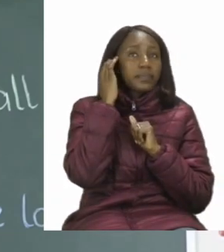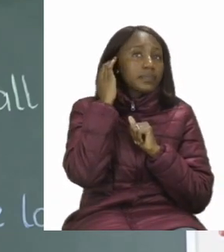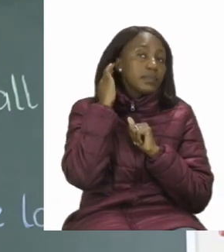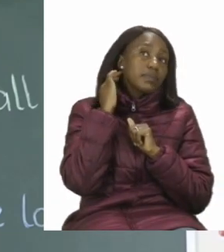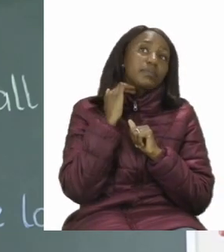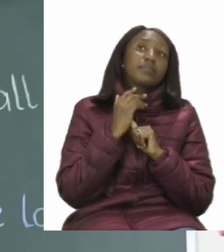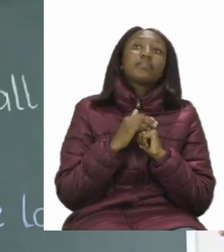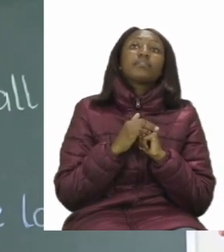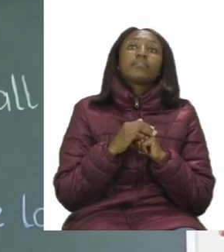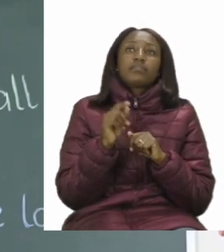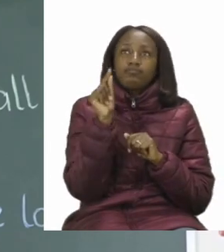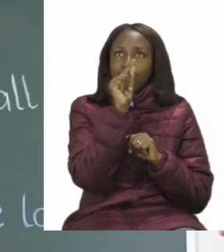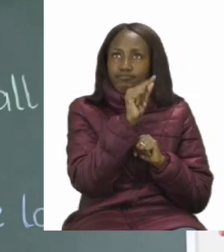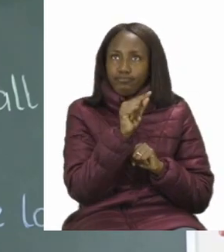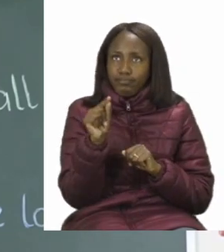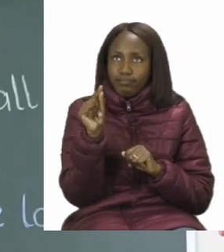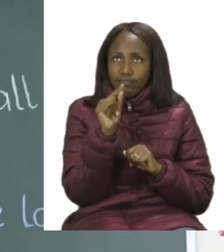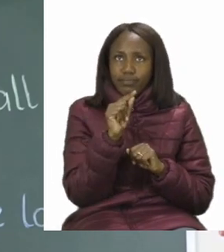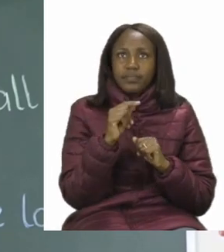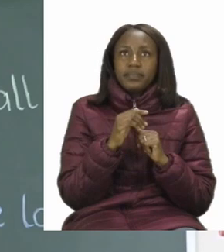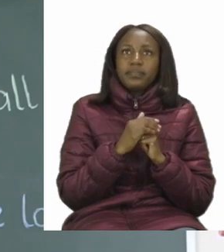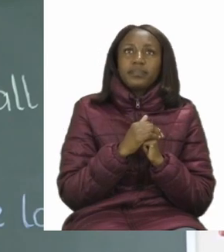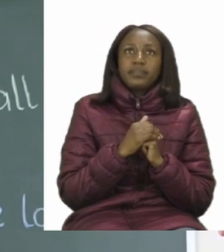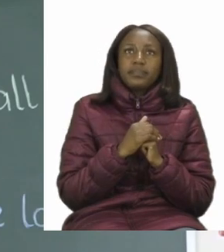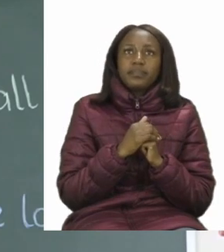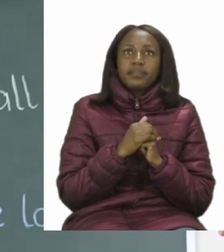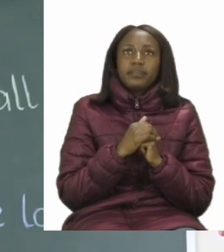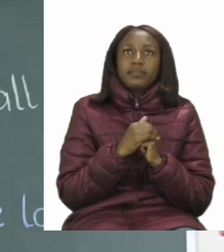are going to circle.